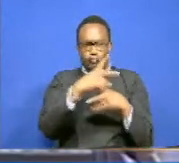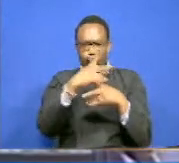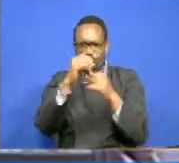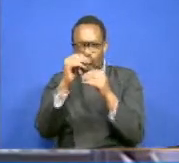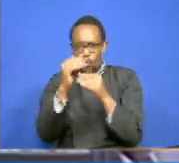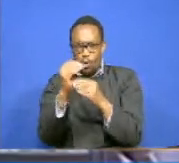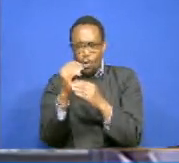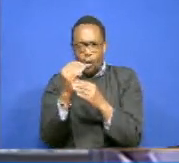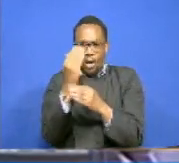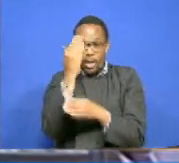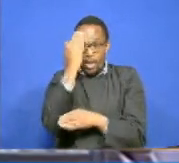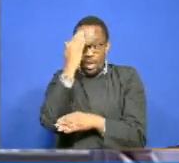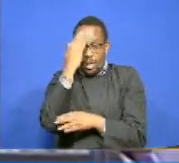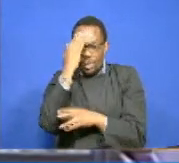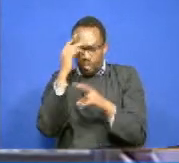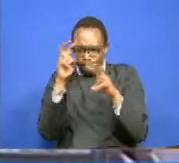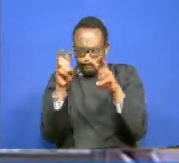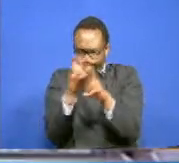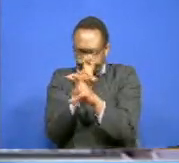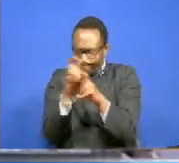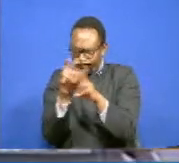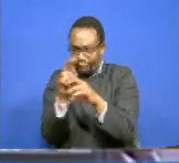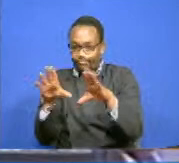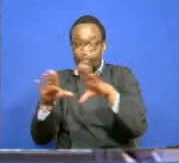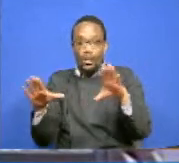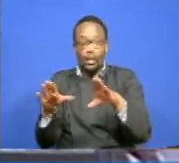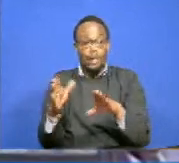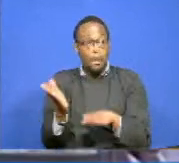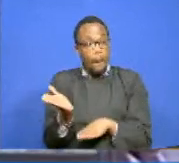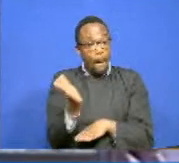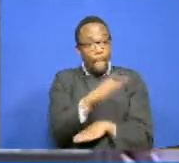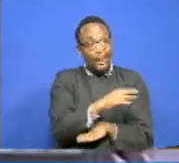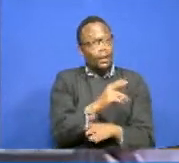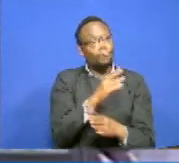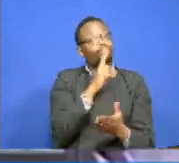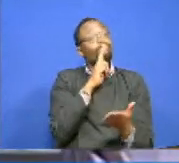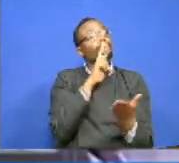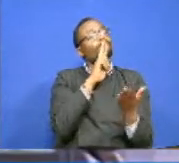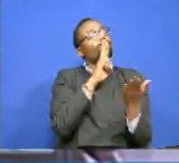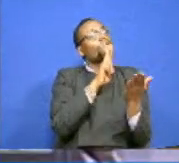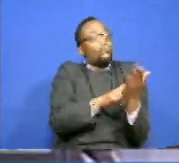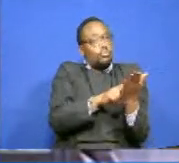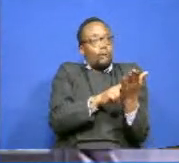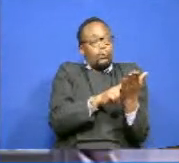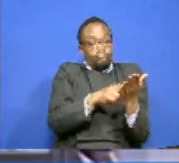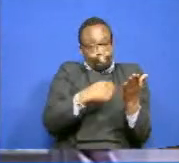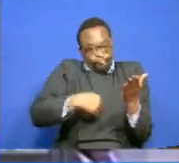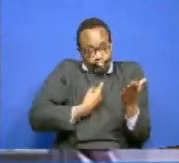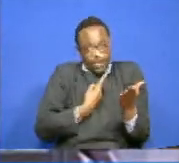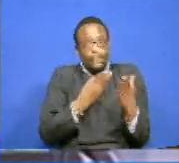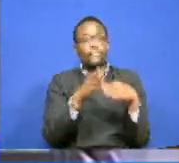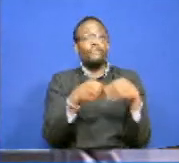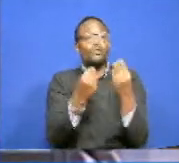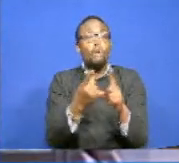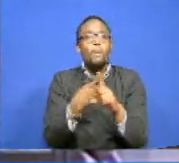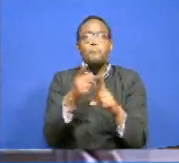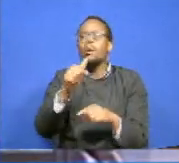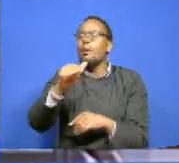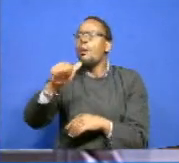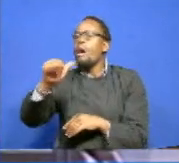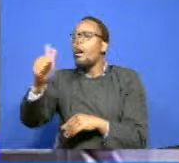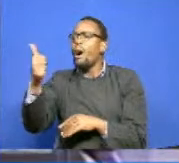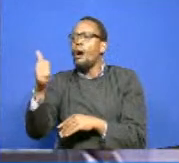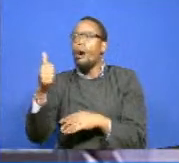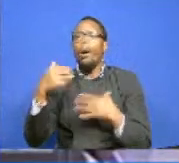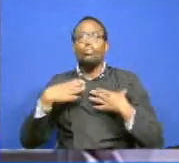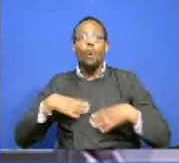explore the land. And I brought him back a report according to my convictions, but my fellow